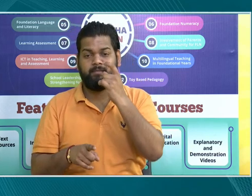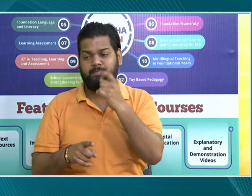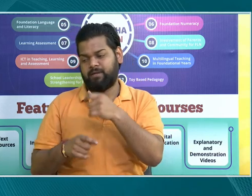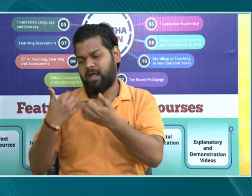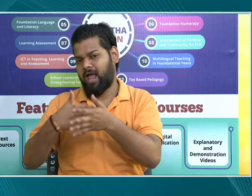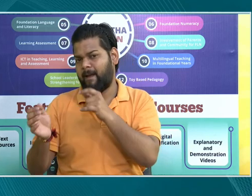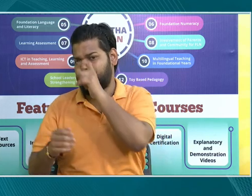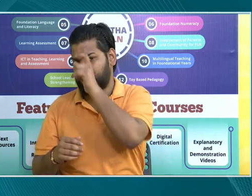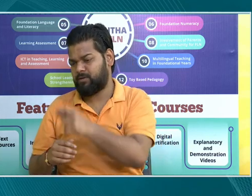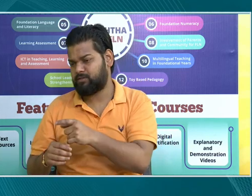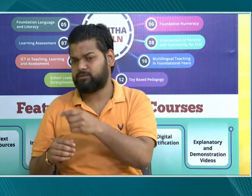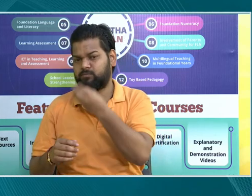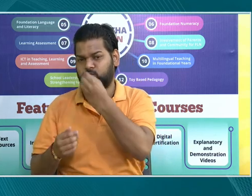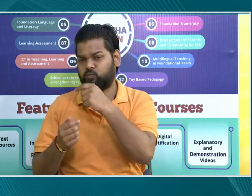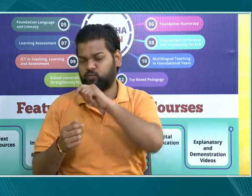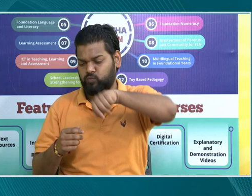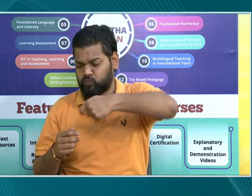Okay.